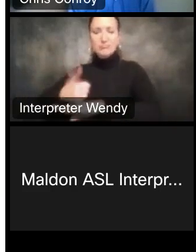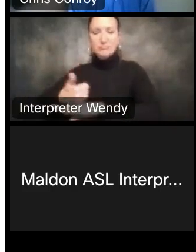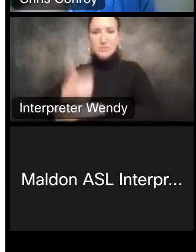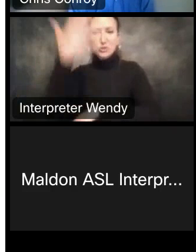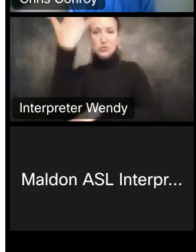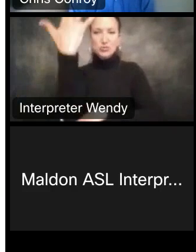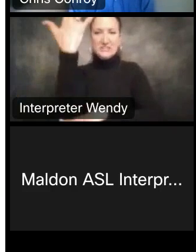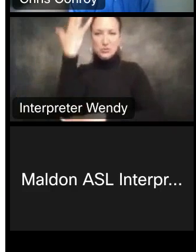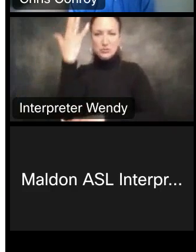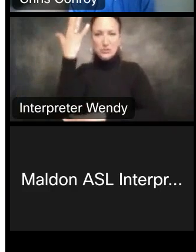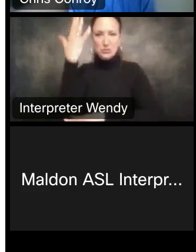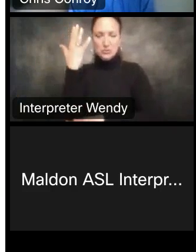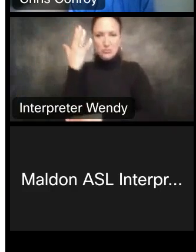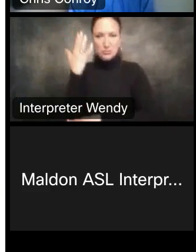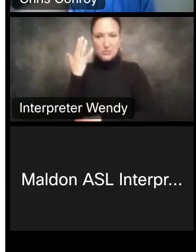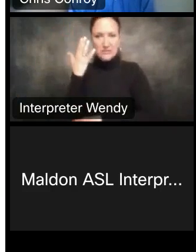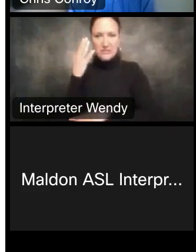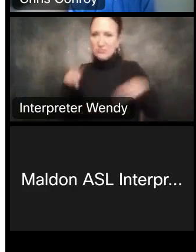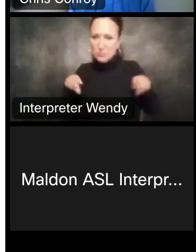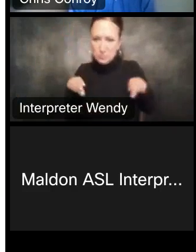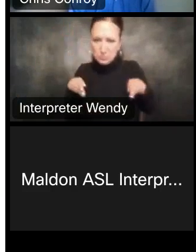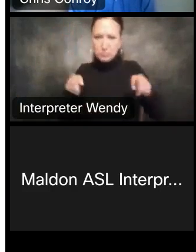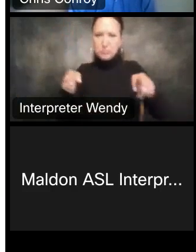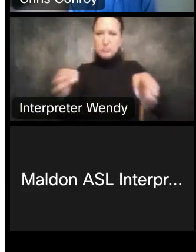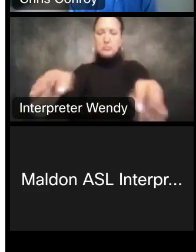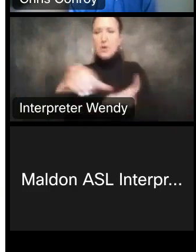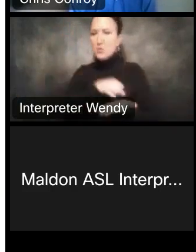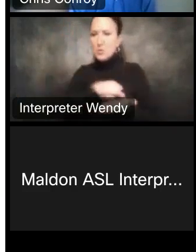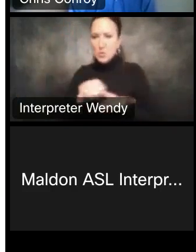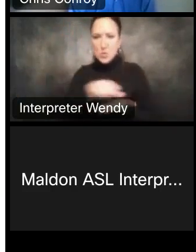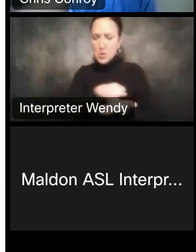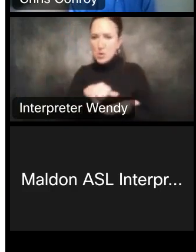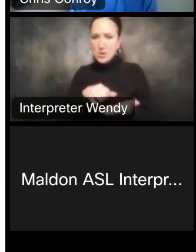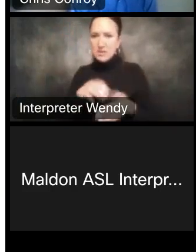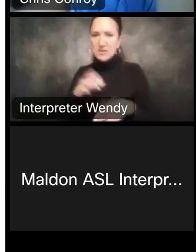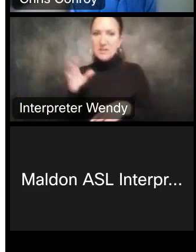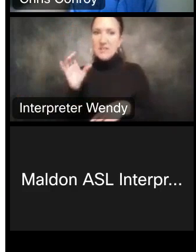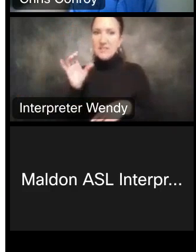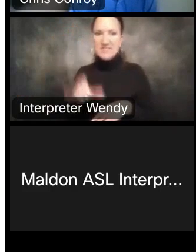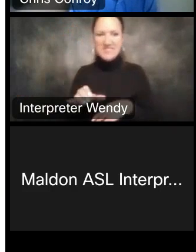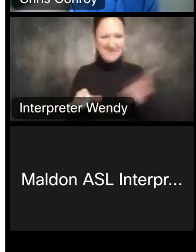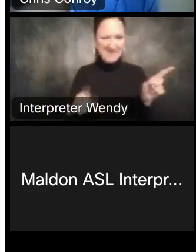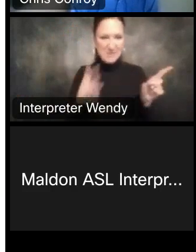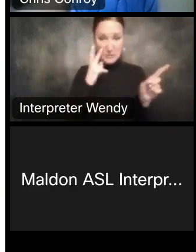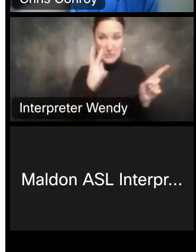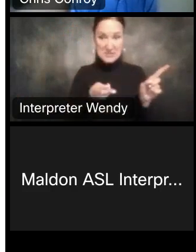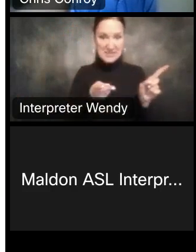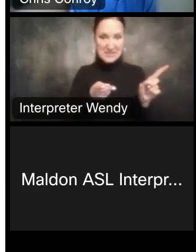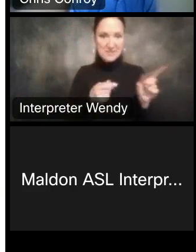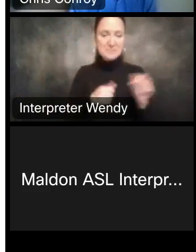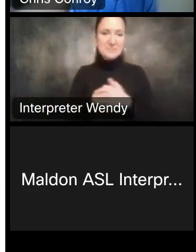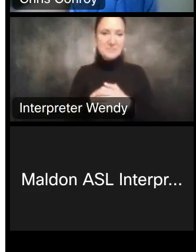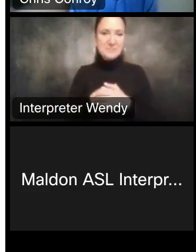planting along the full length of the project corridor. There's a little graph chart on the top right hand corner